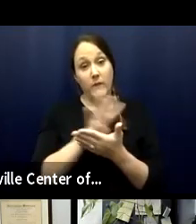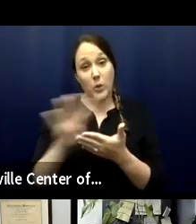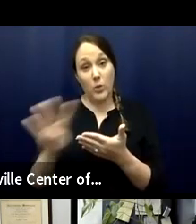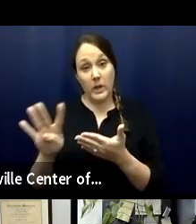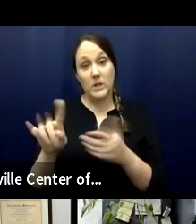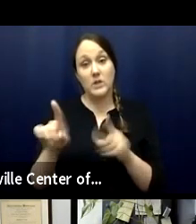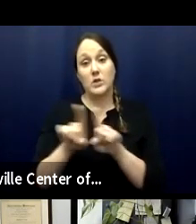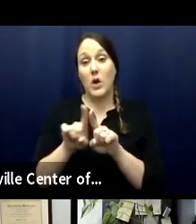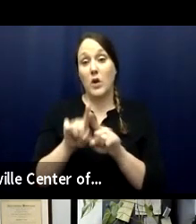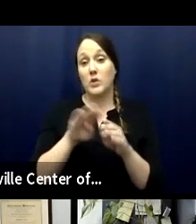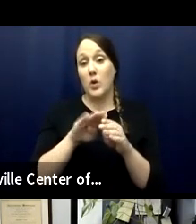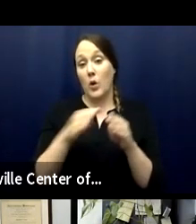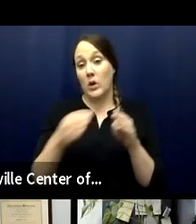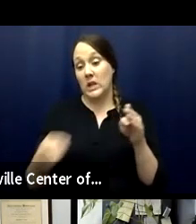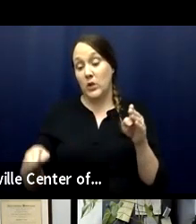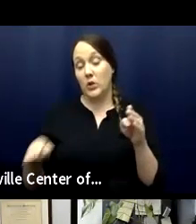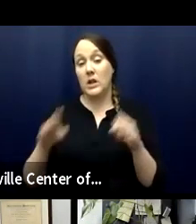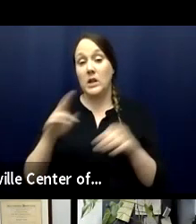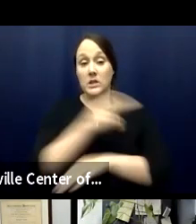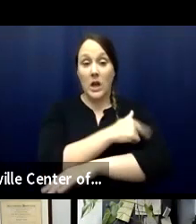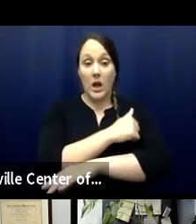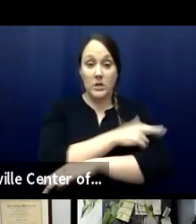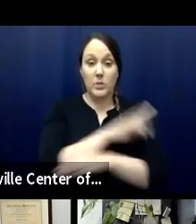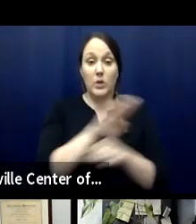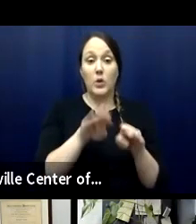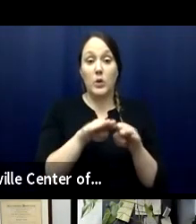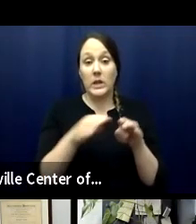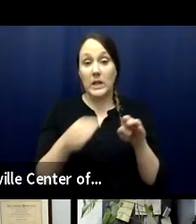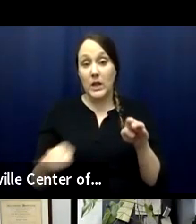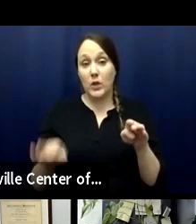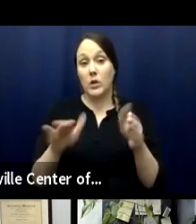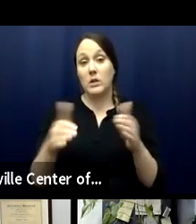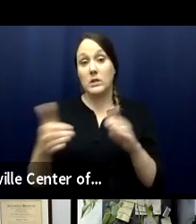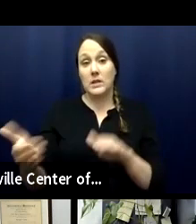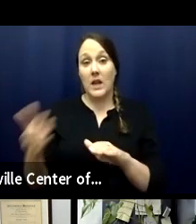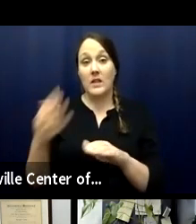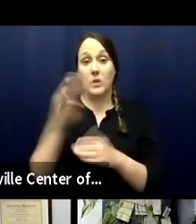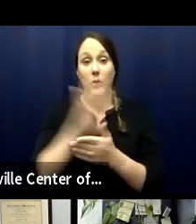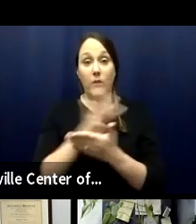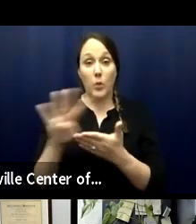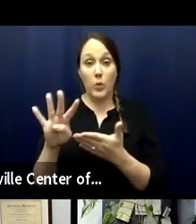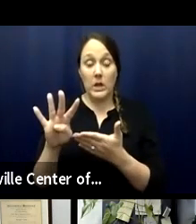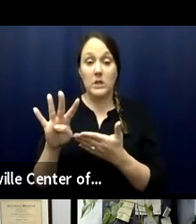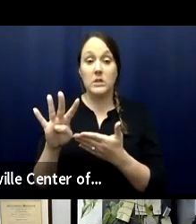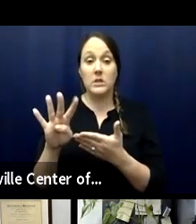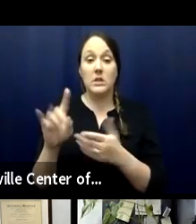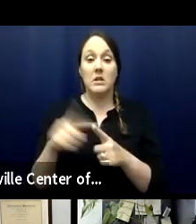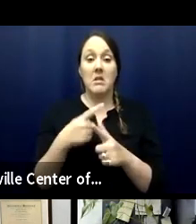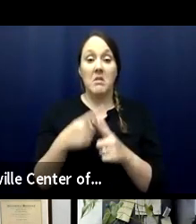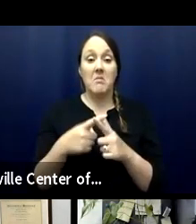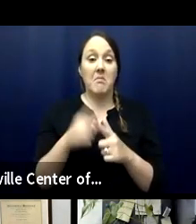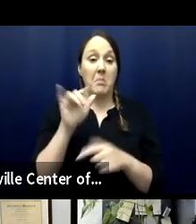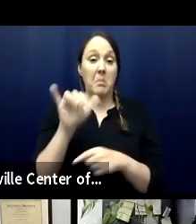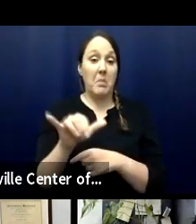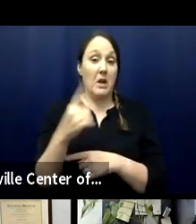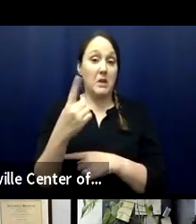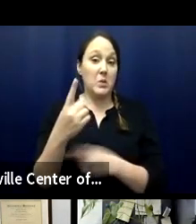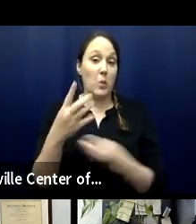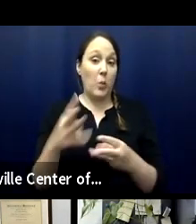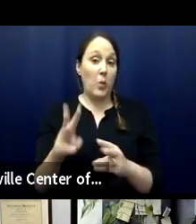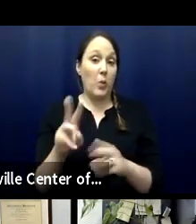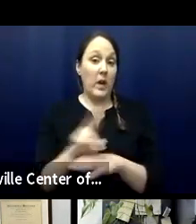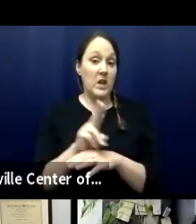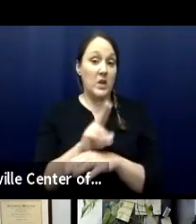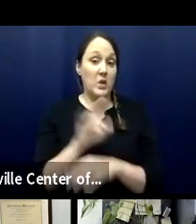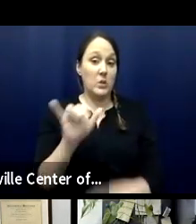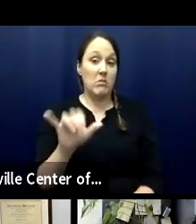in hospitalizations and a decrease in deaths over that 4-week period, that would be one way to use those